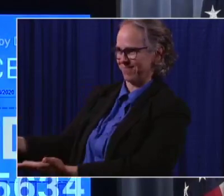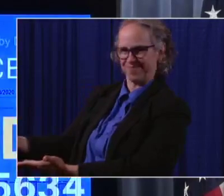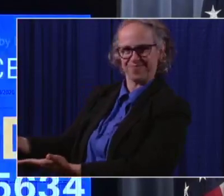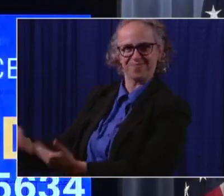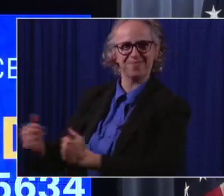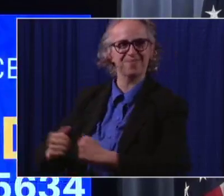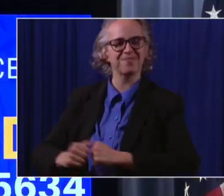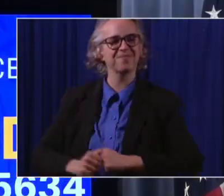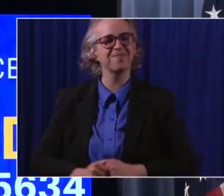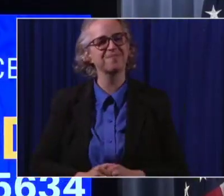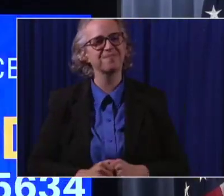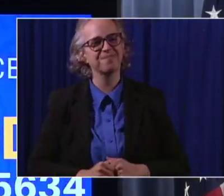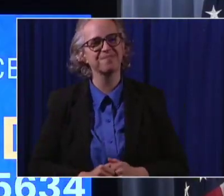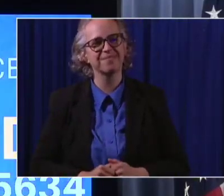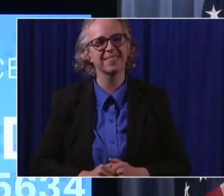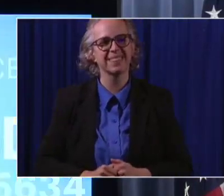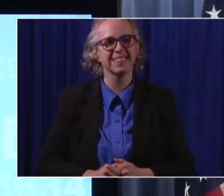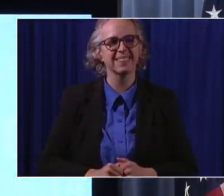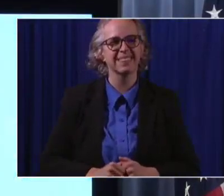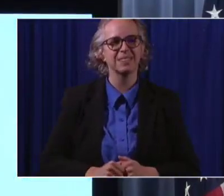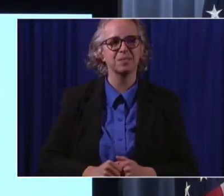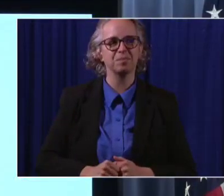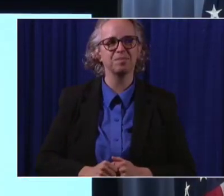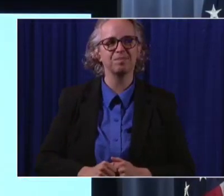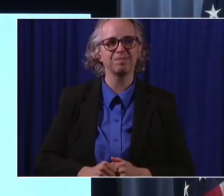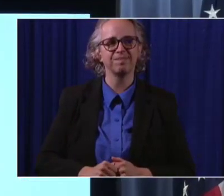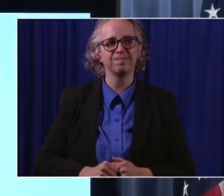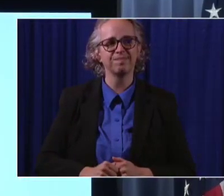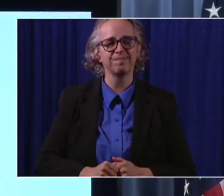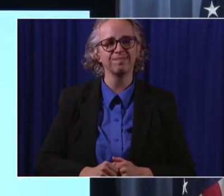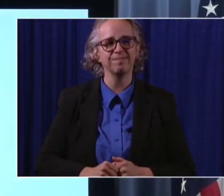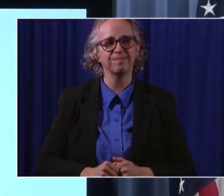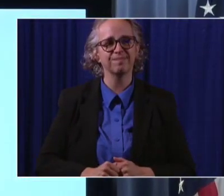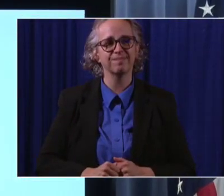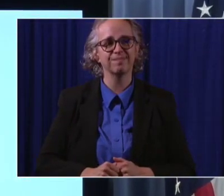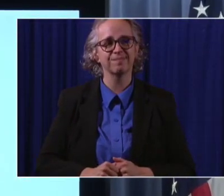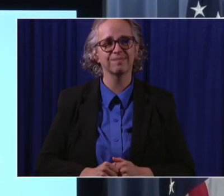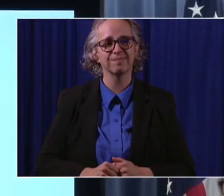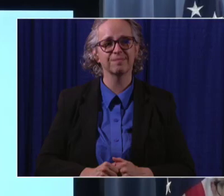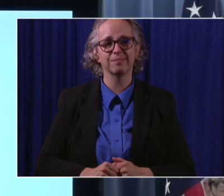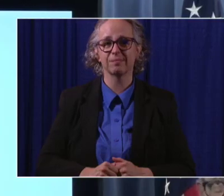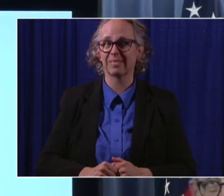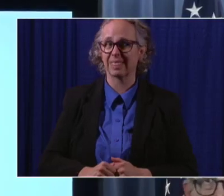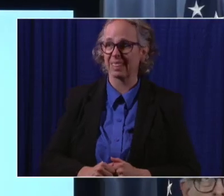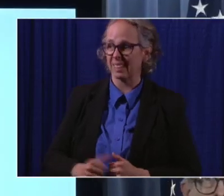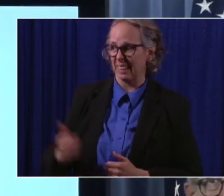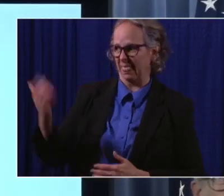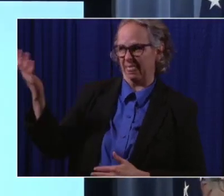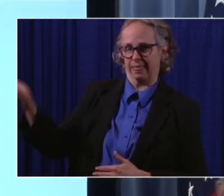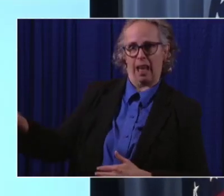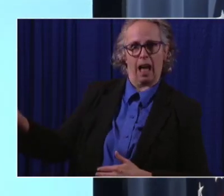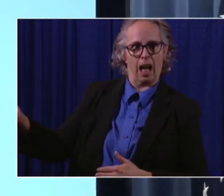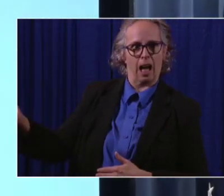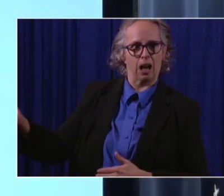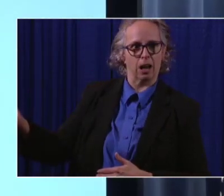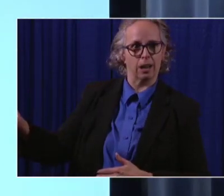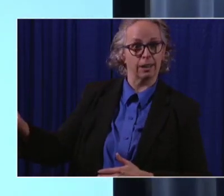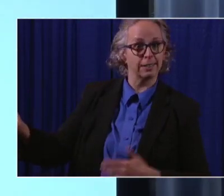So, we have good news and bad